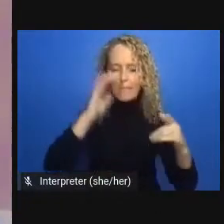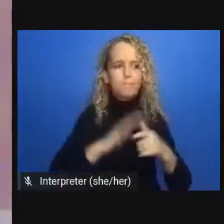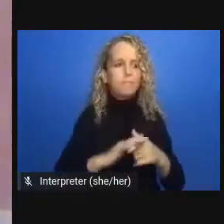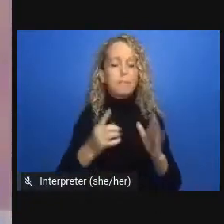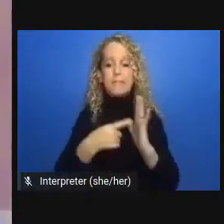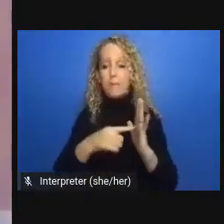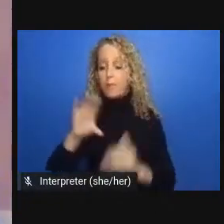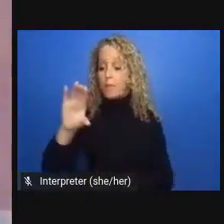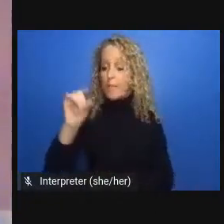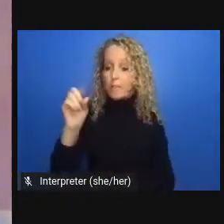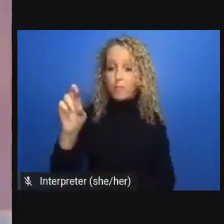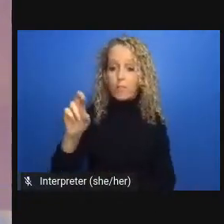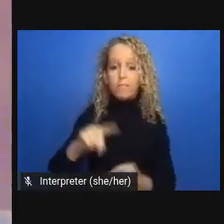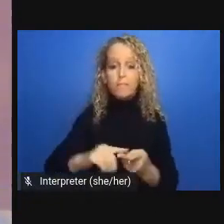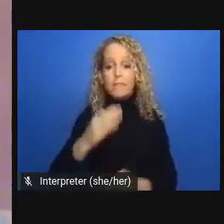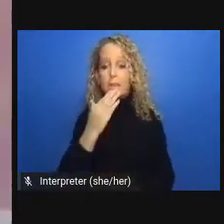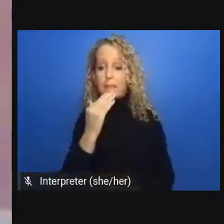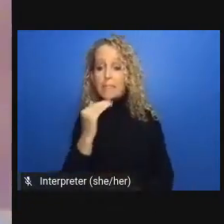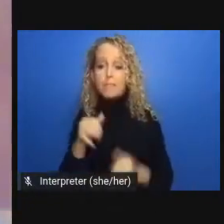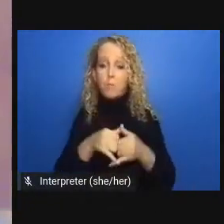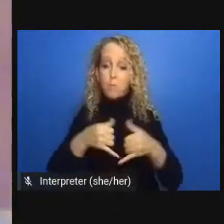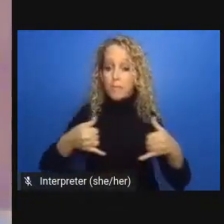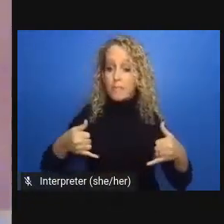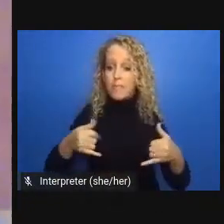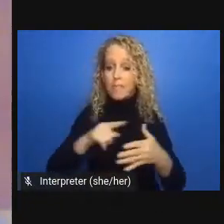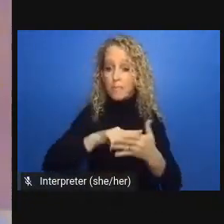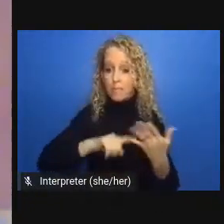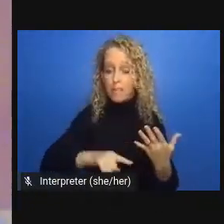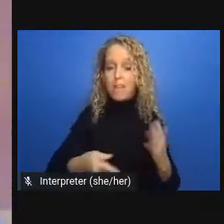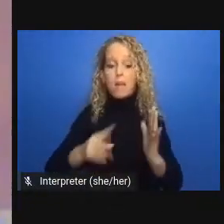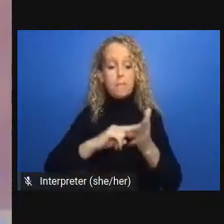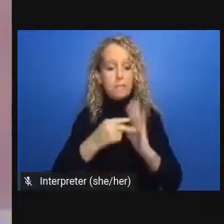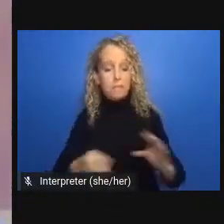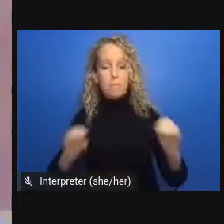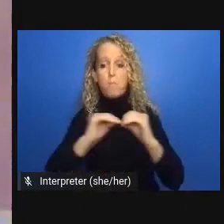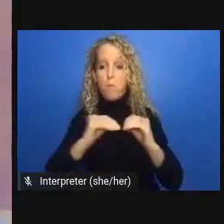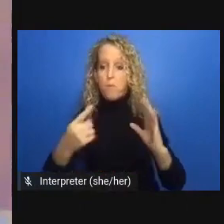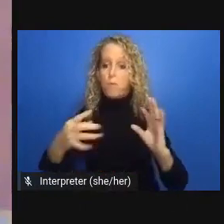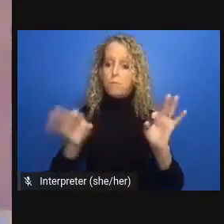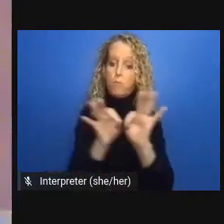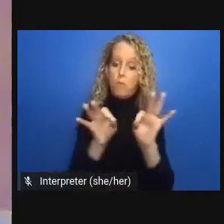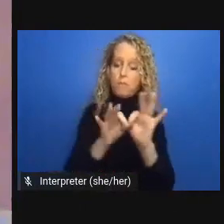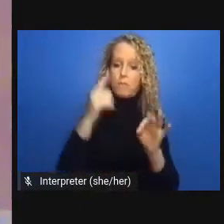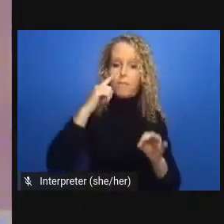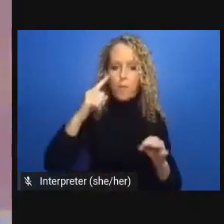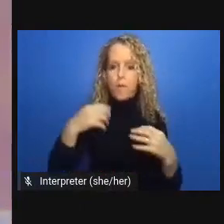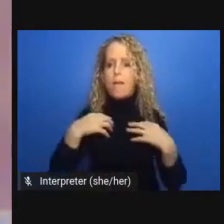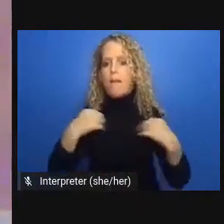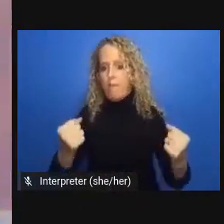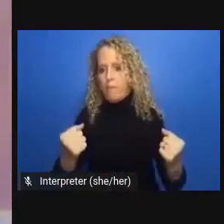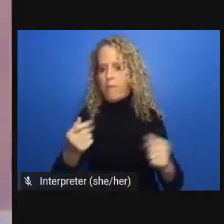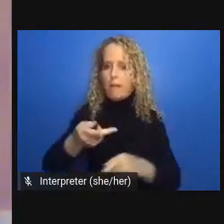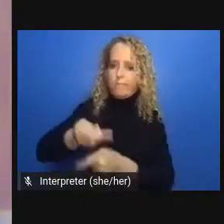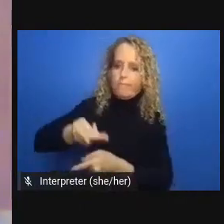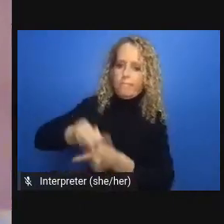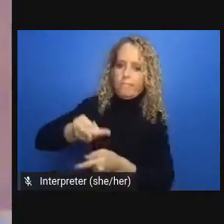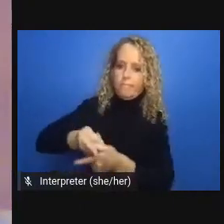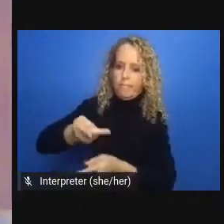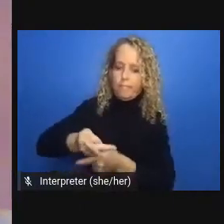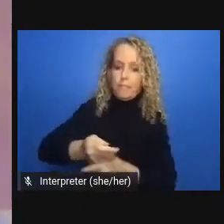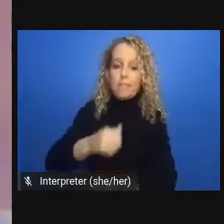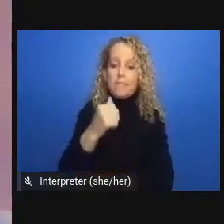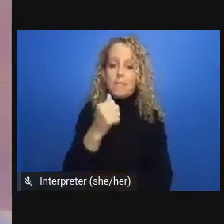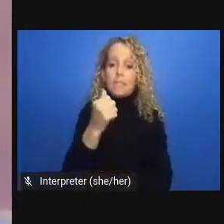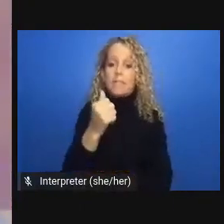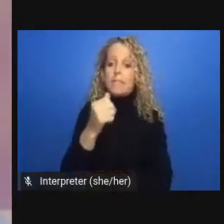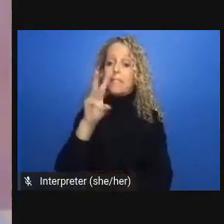diabetes, obesity, this means higher medical and emotional costs to our province. The $68 billion cost